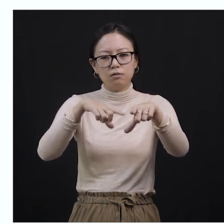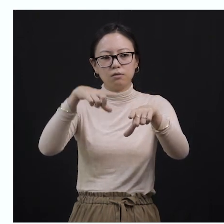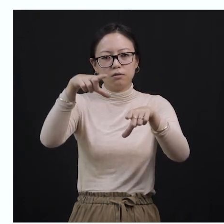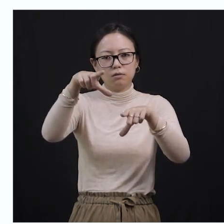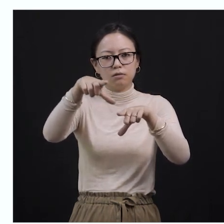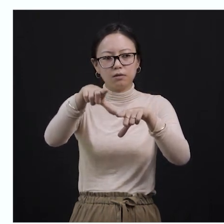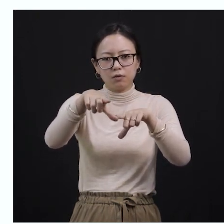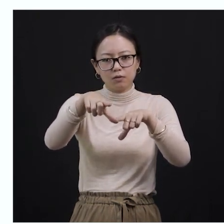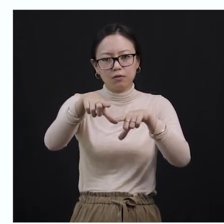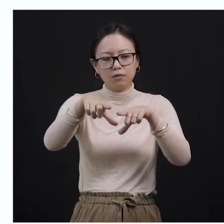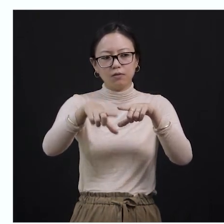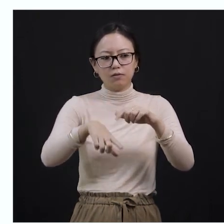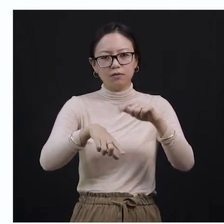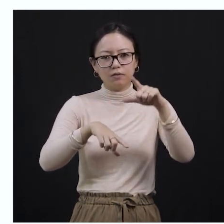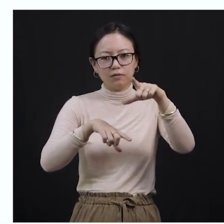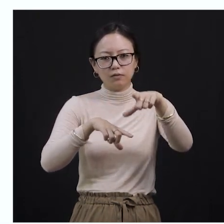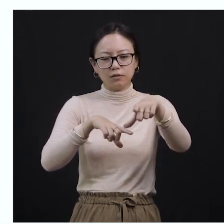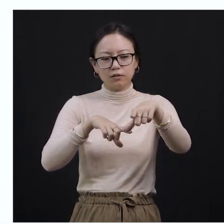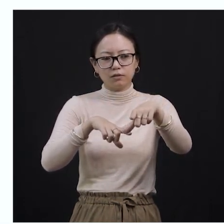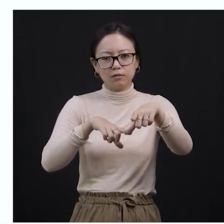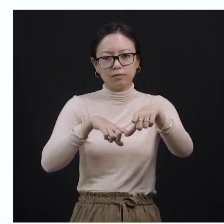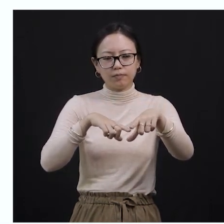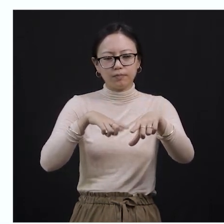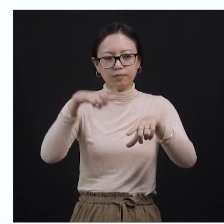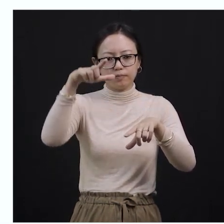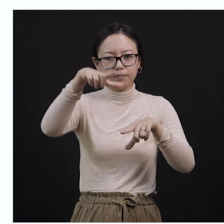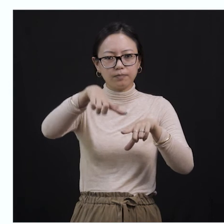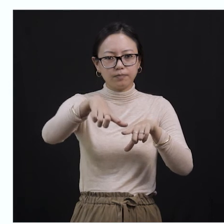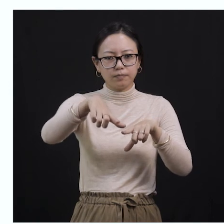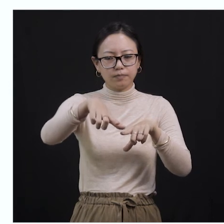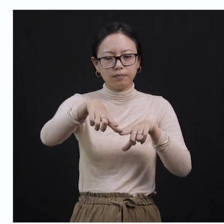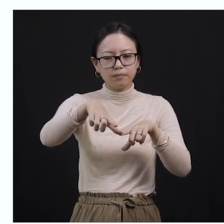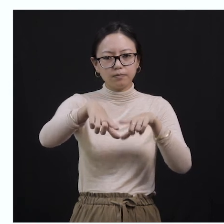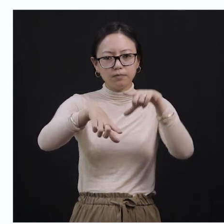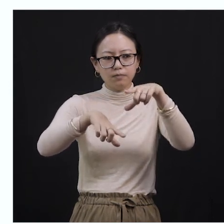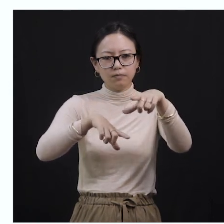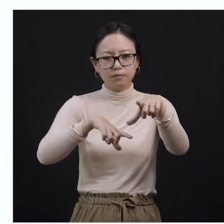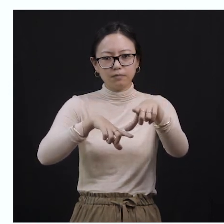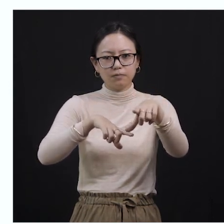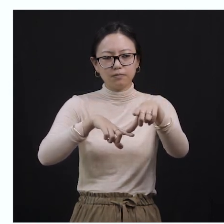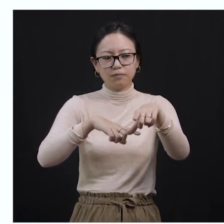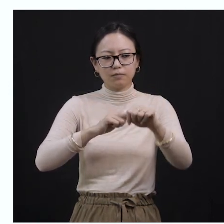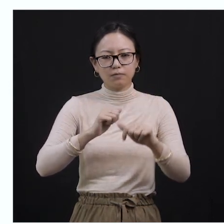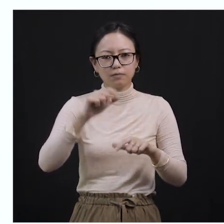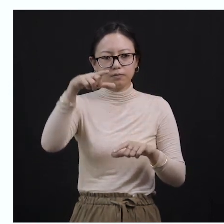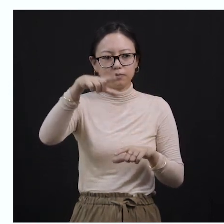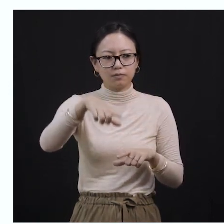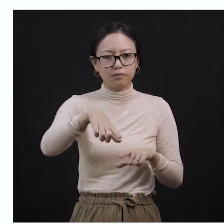11, 12, 13, 14, 15,